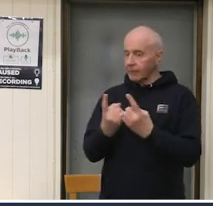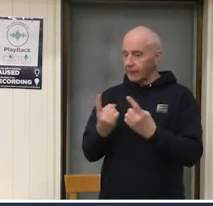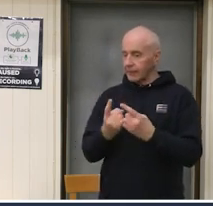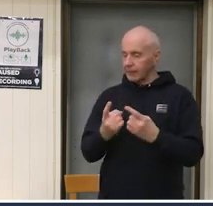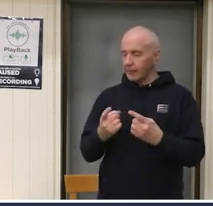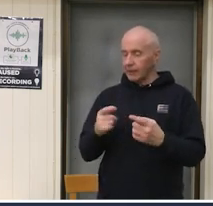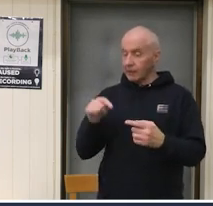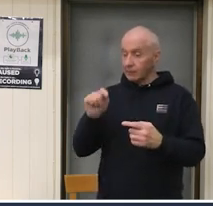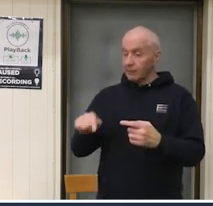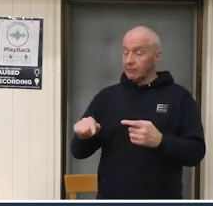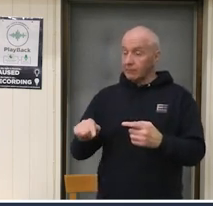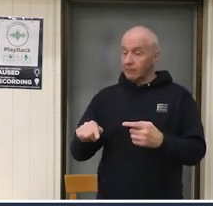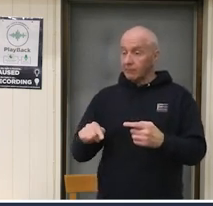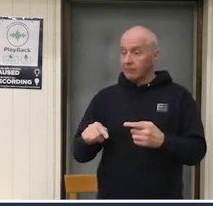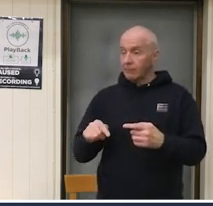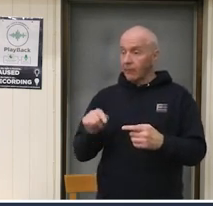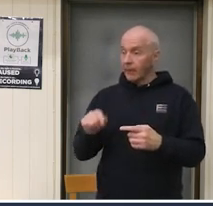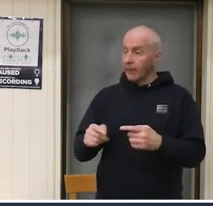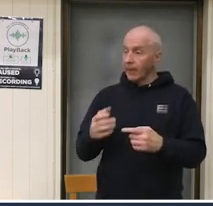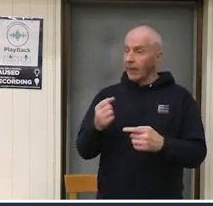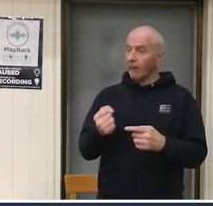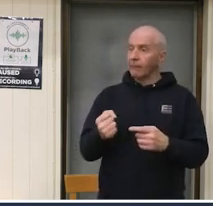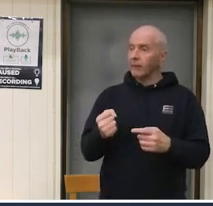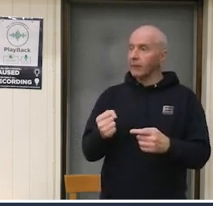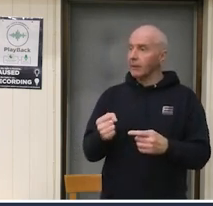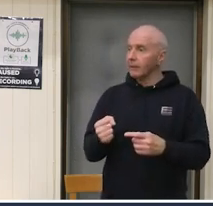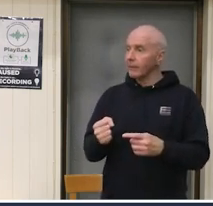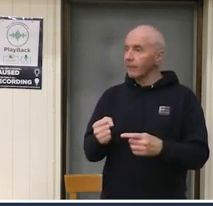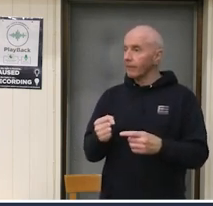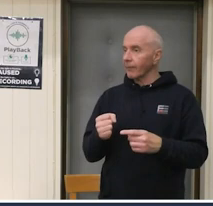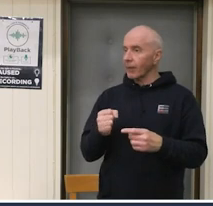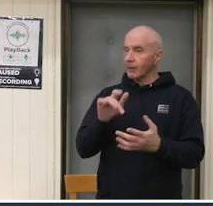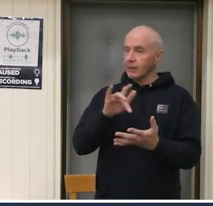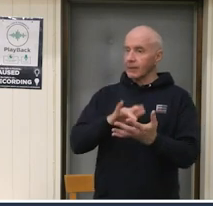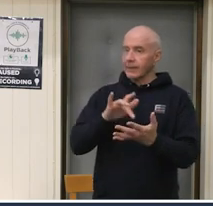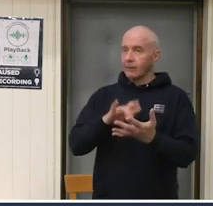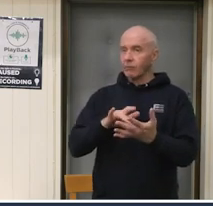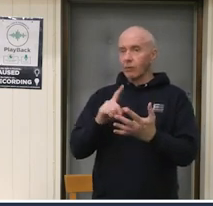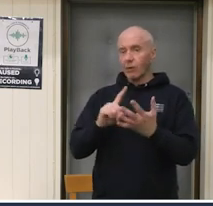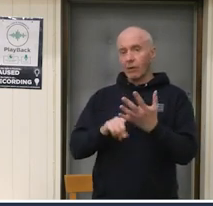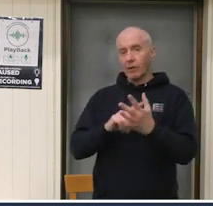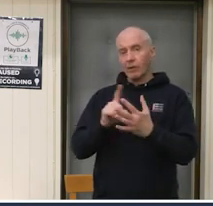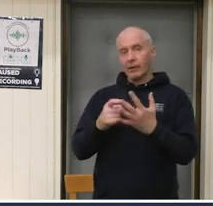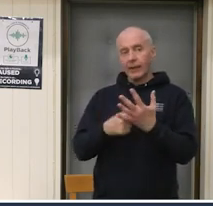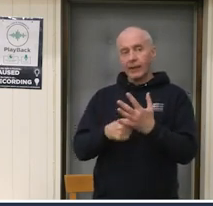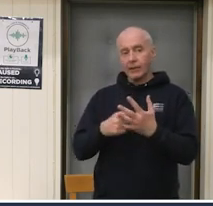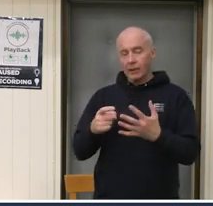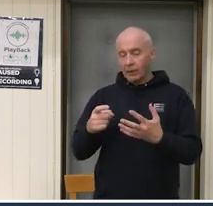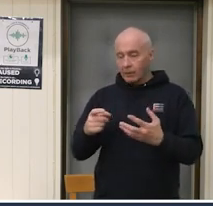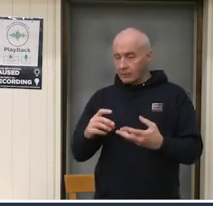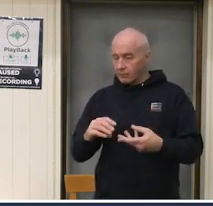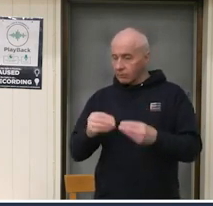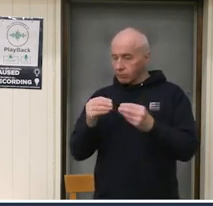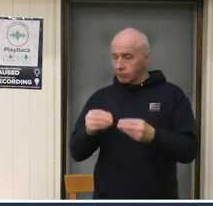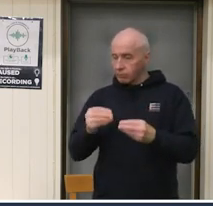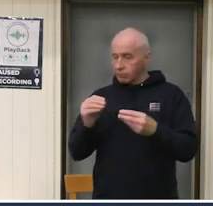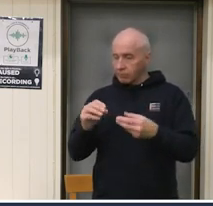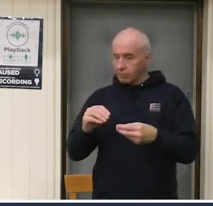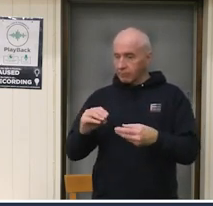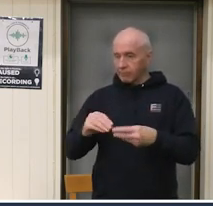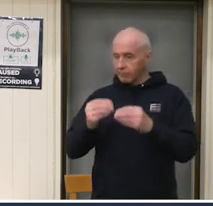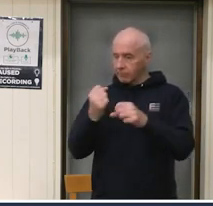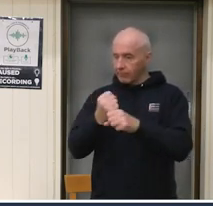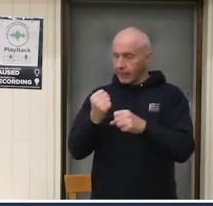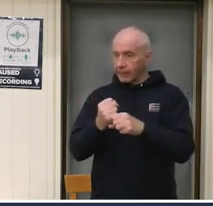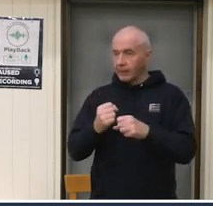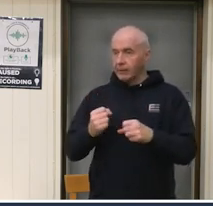and they have an arm of the Central Laser Facility that have developed just these kind of lasers. They're already selling them abroad. They're not